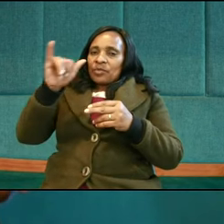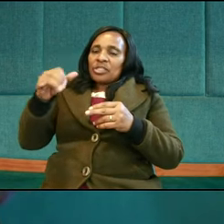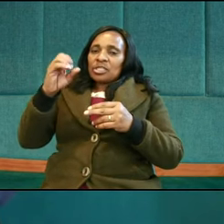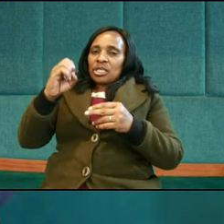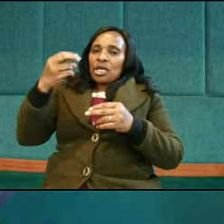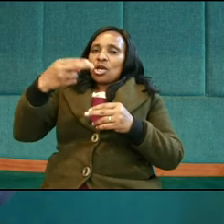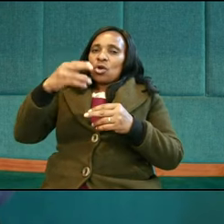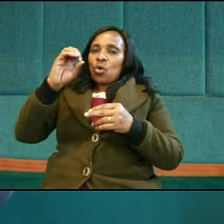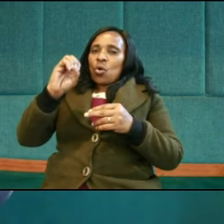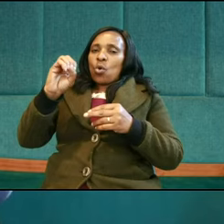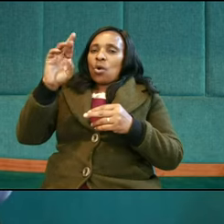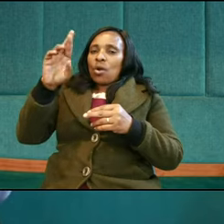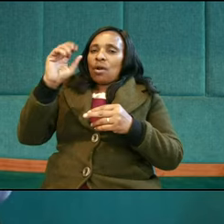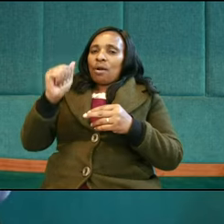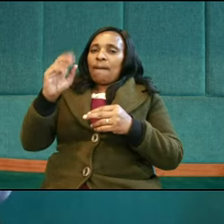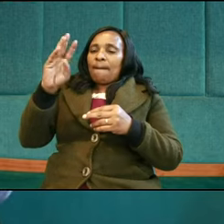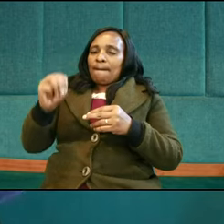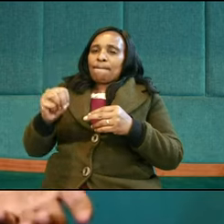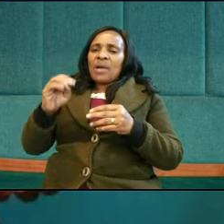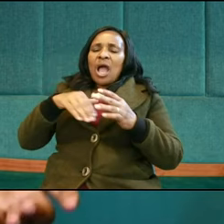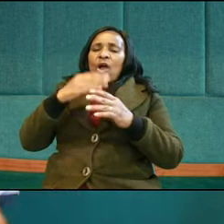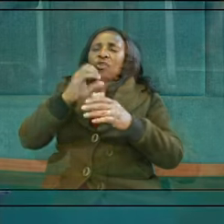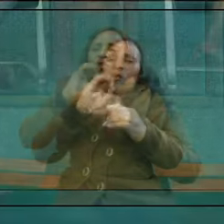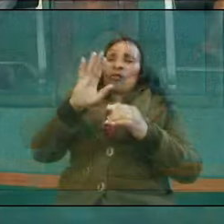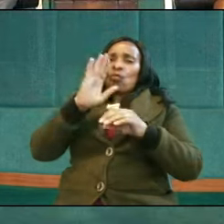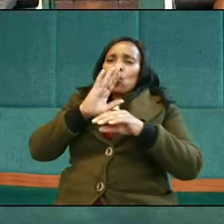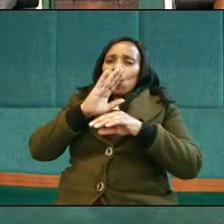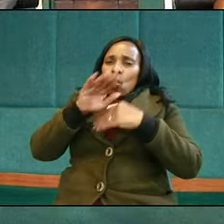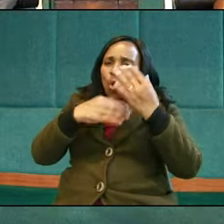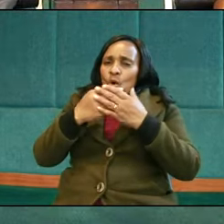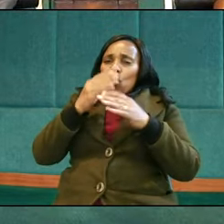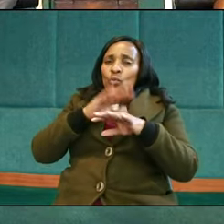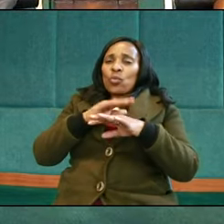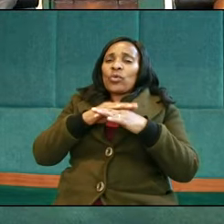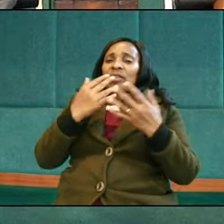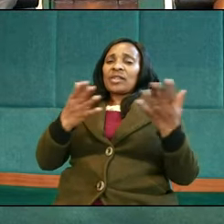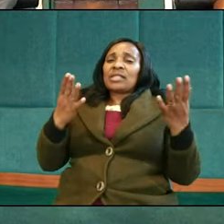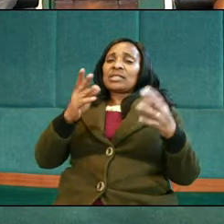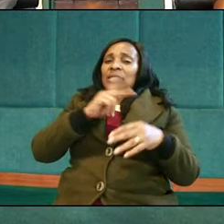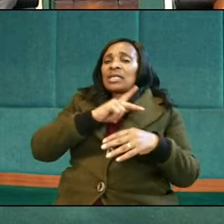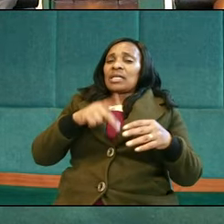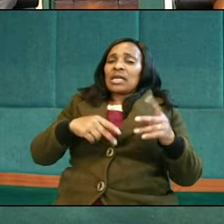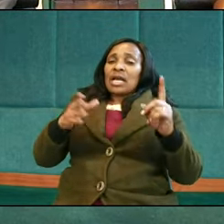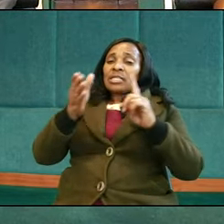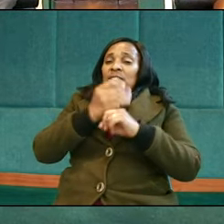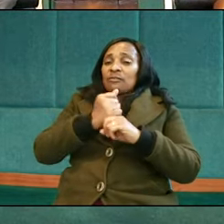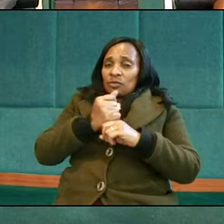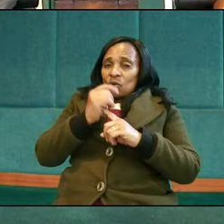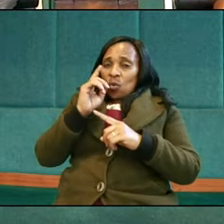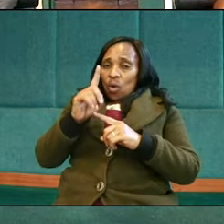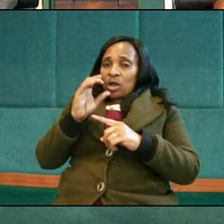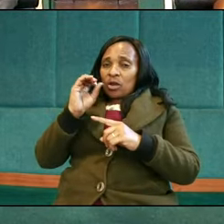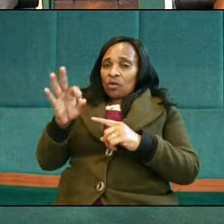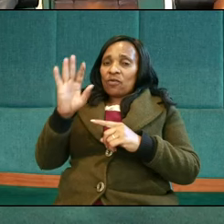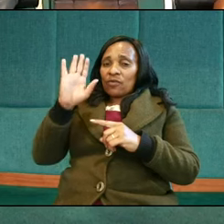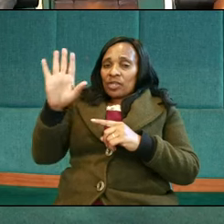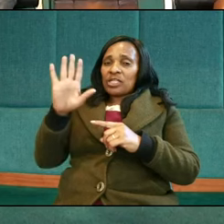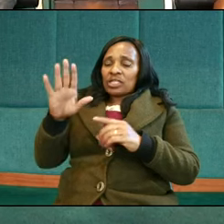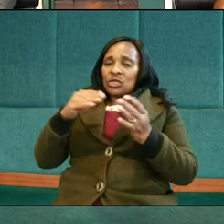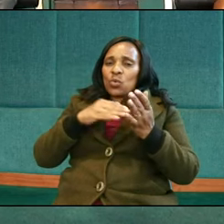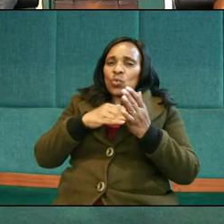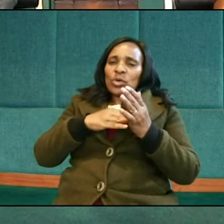Jehoram. And out of all the good things that this king achieved, that was one of his